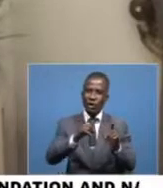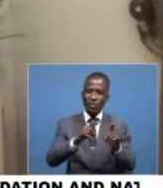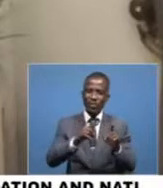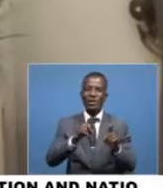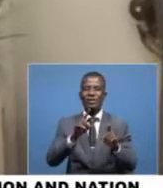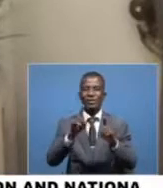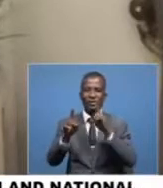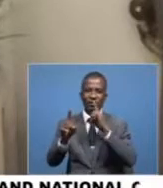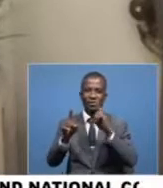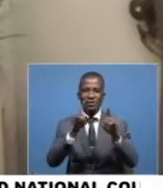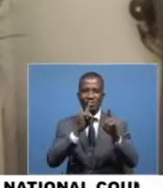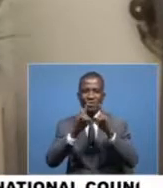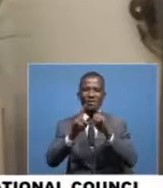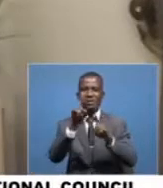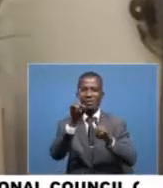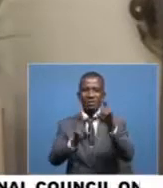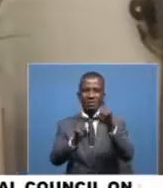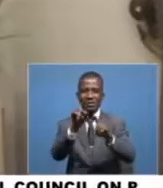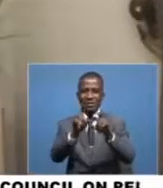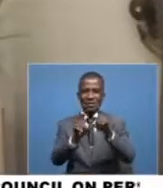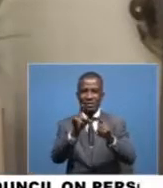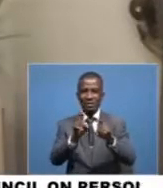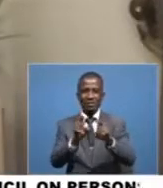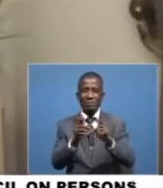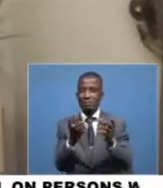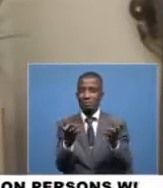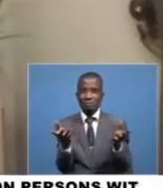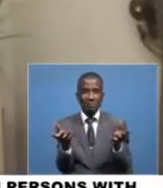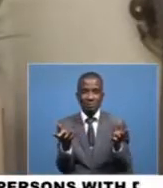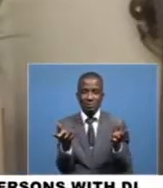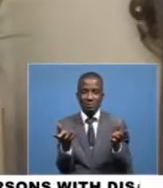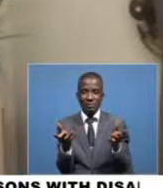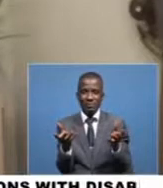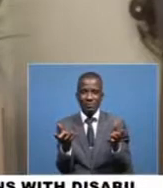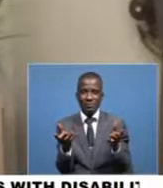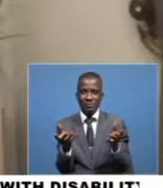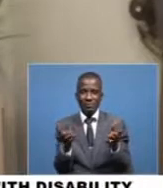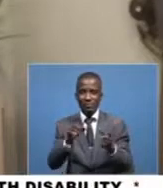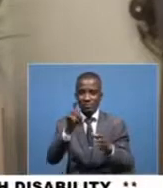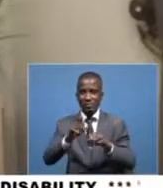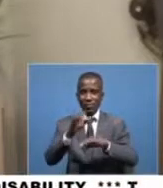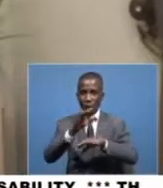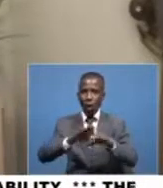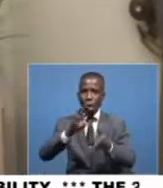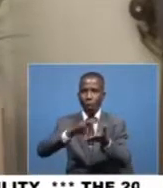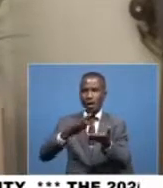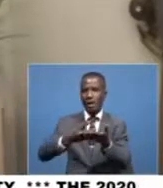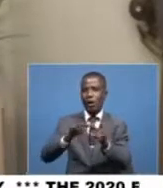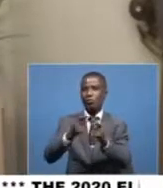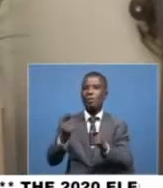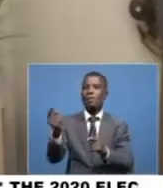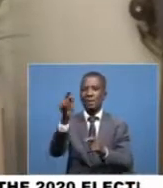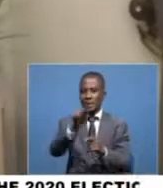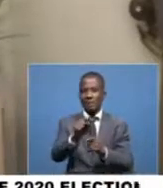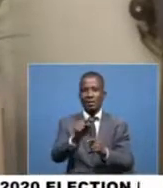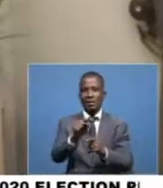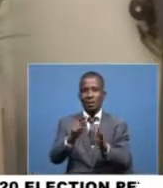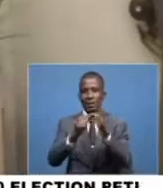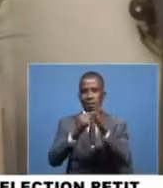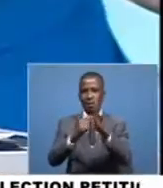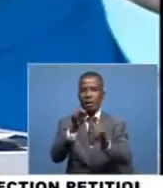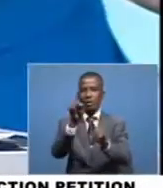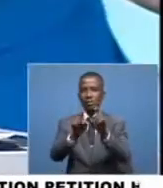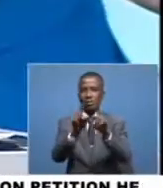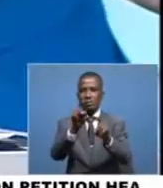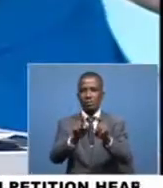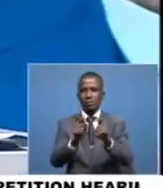they had elected to call witnesses and at all costs they had to call witnesses who would then be subsequently cross-examined?